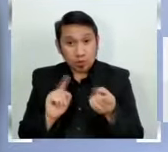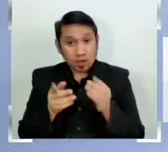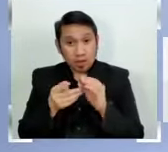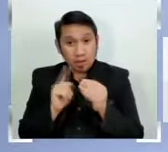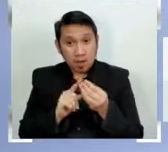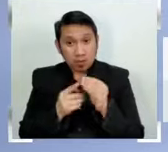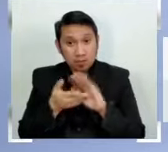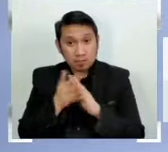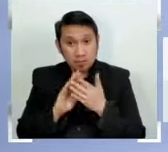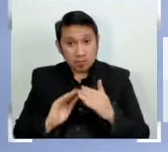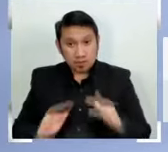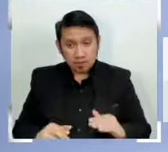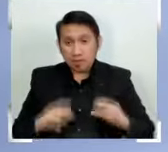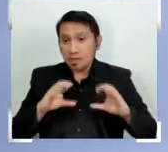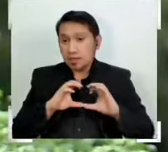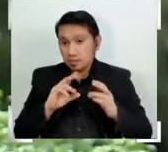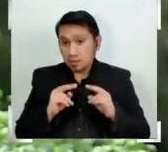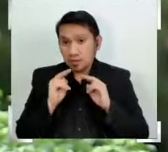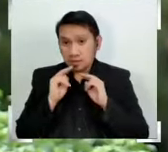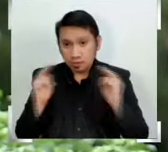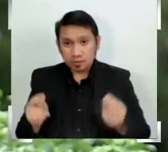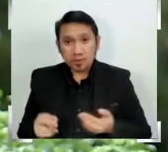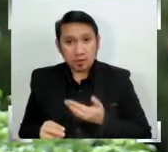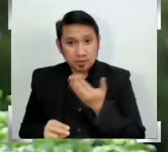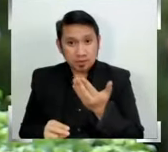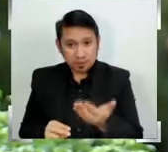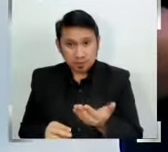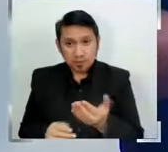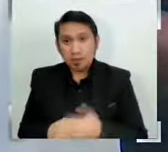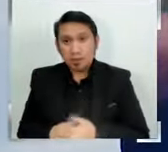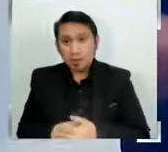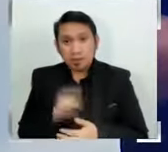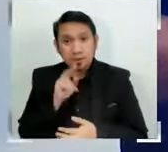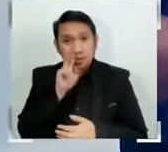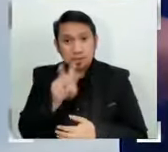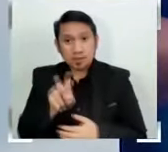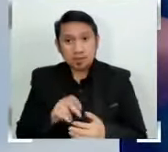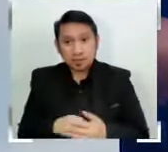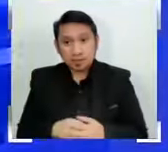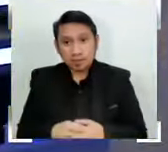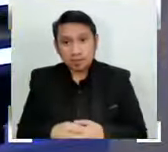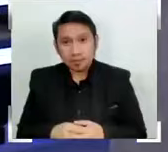sa GMA Integrated News, Rafi Tima. Ako si Ivan Mayrina, ang inyong saksi.